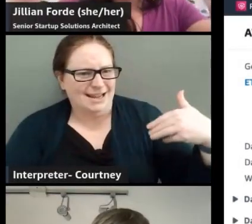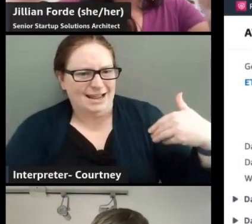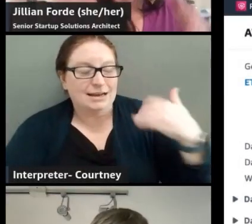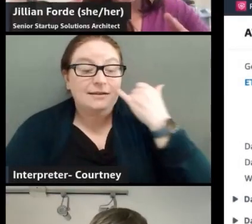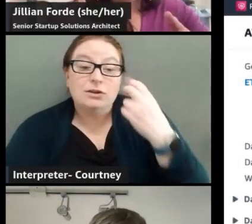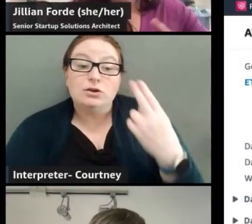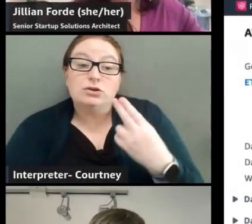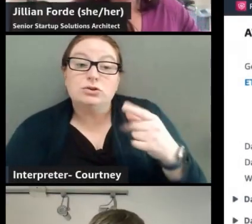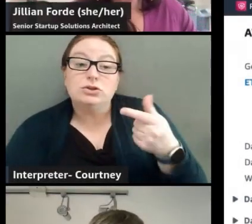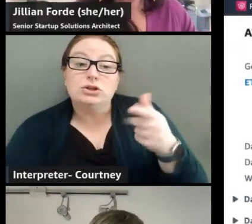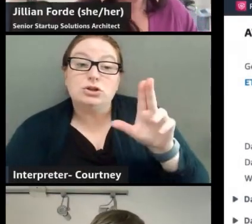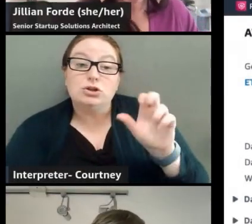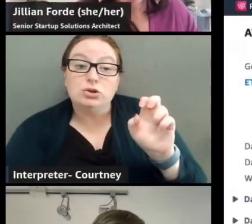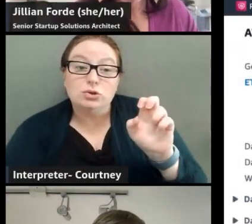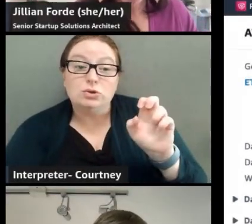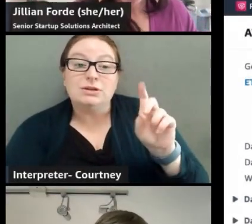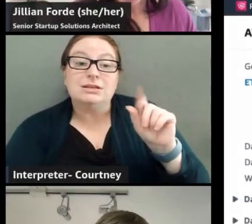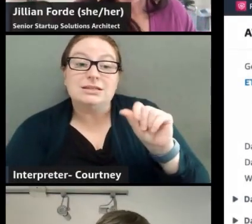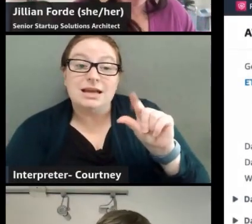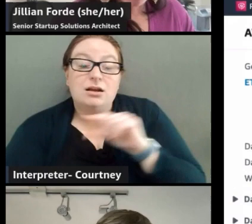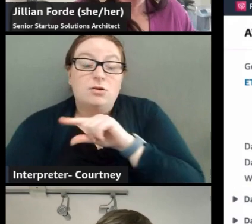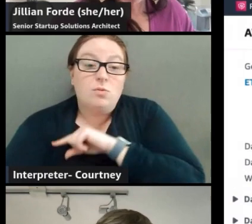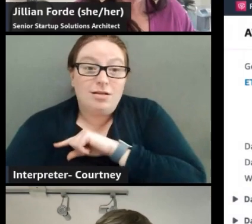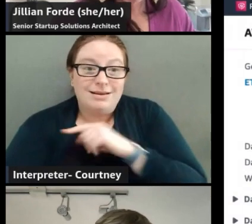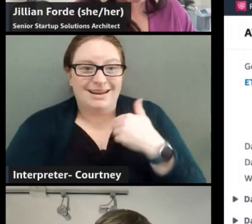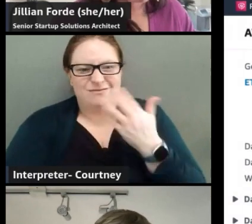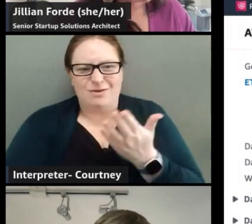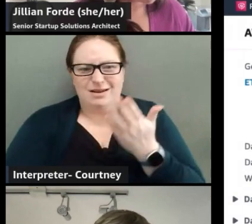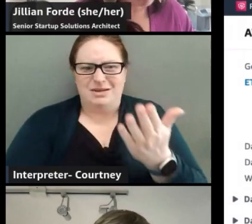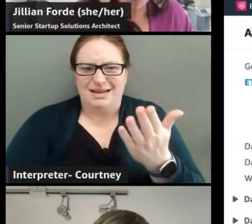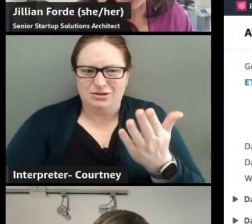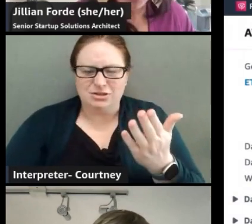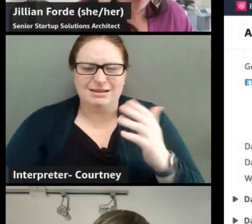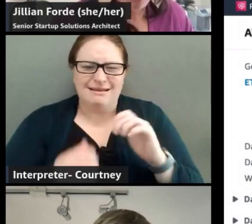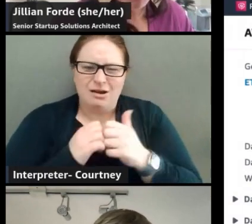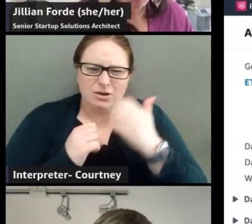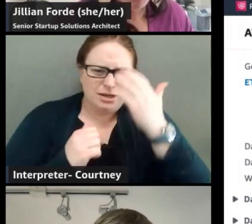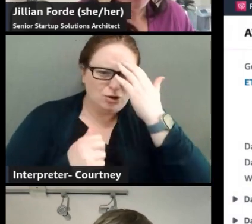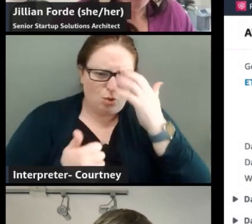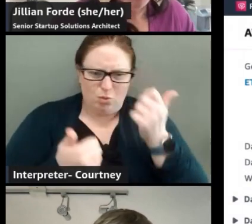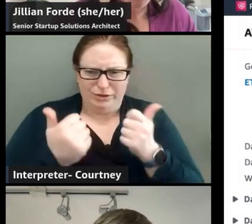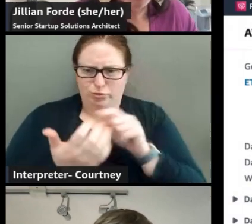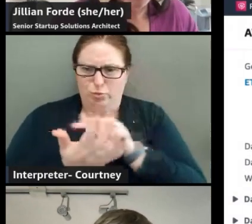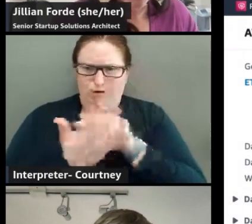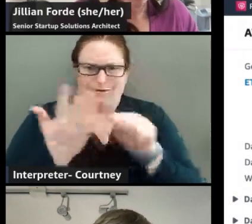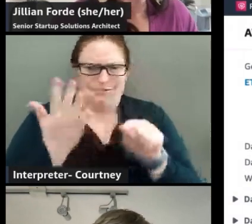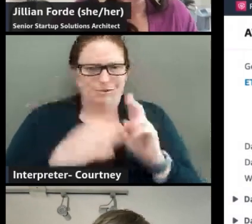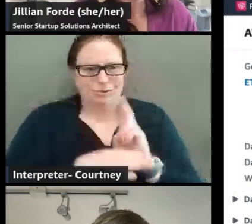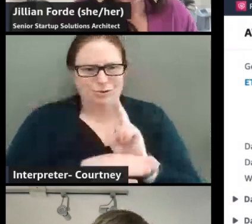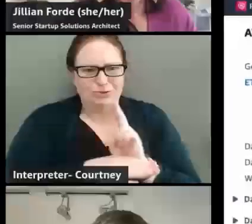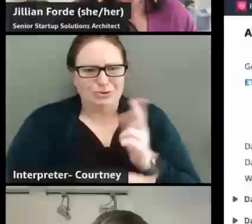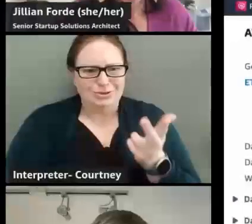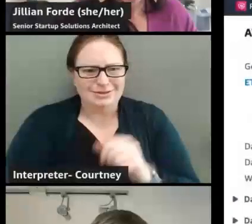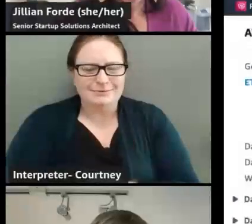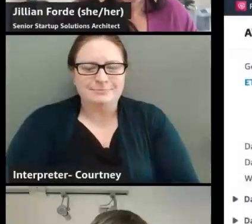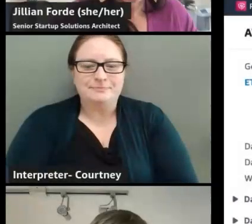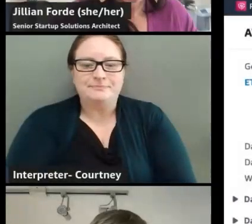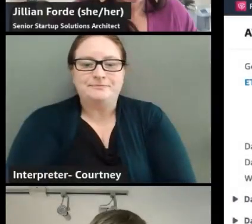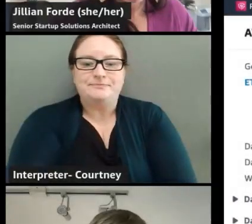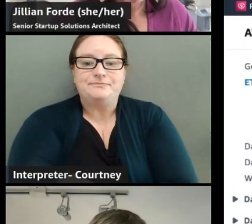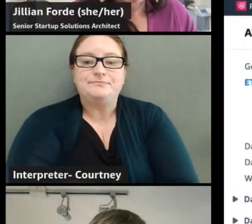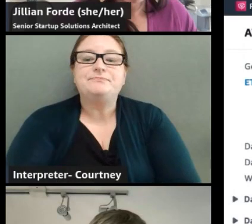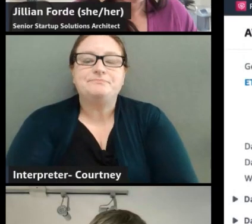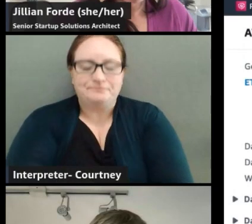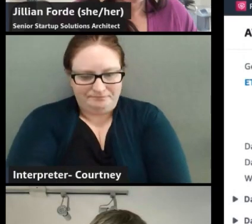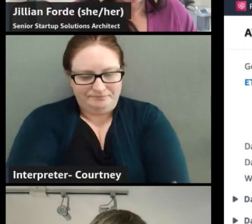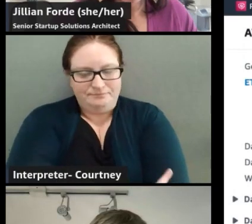Quality and they've got these recommendations, how do they know which one to use? Yeah, so right now today, we are thinking about that